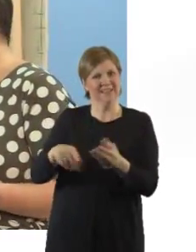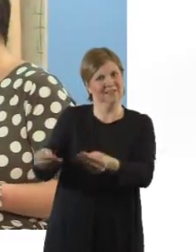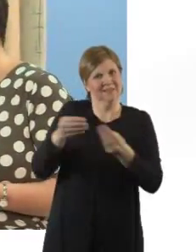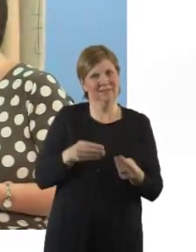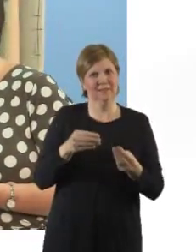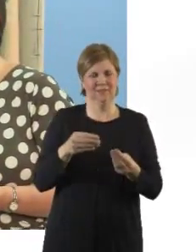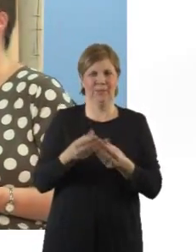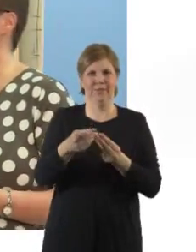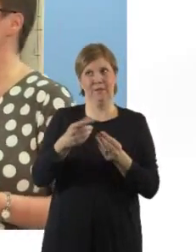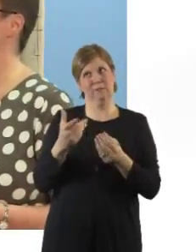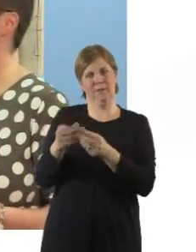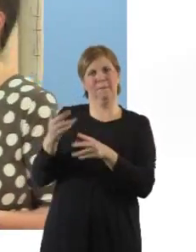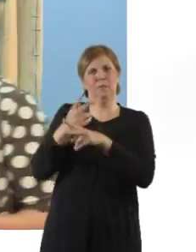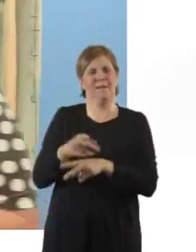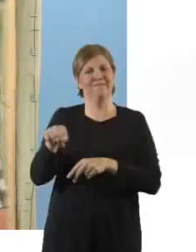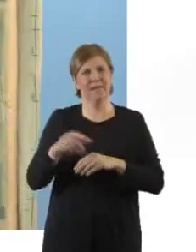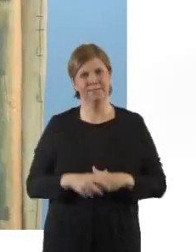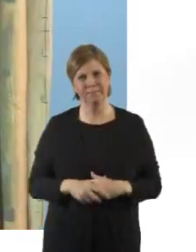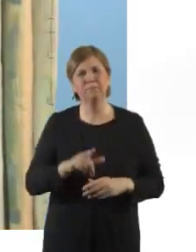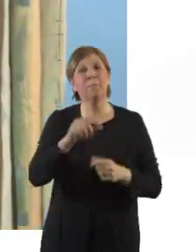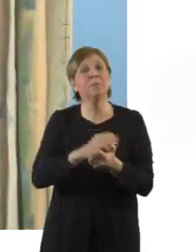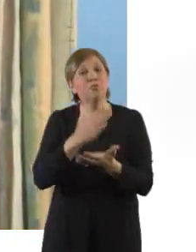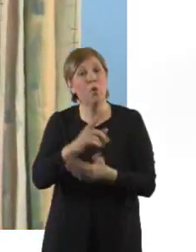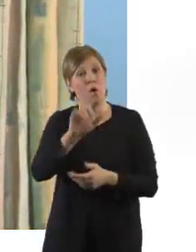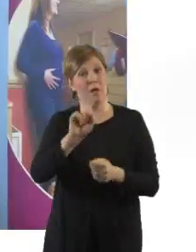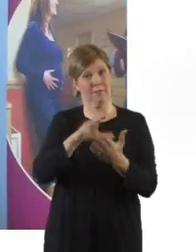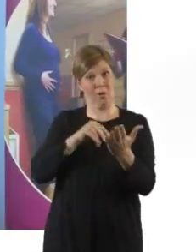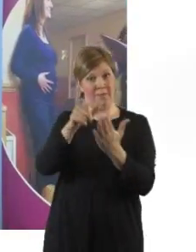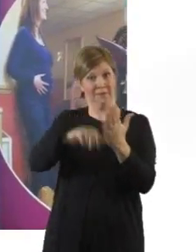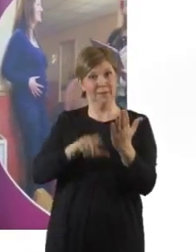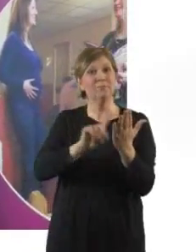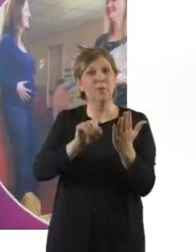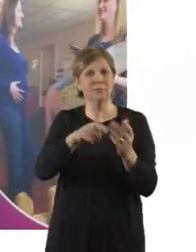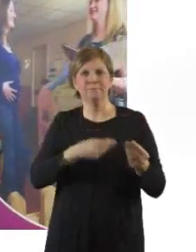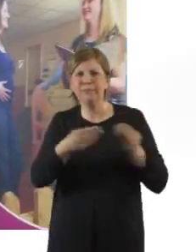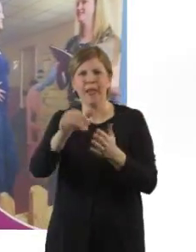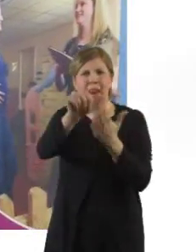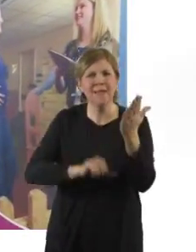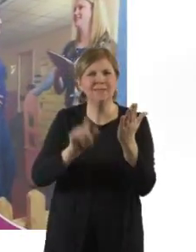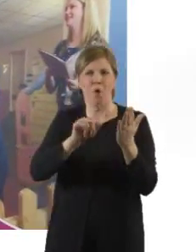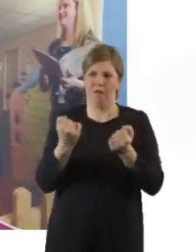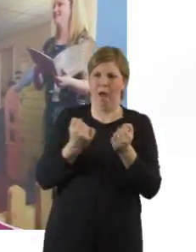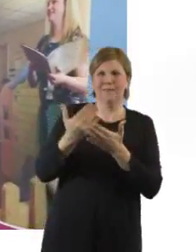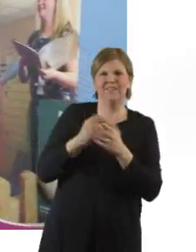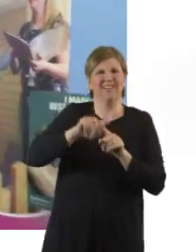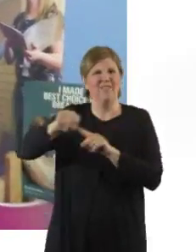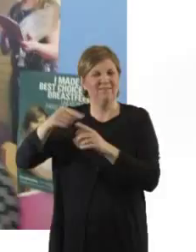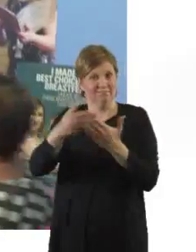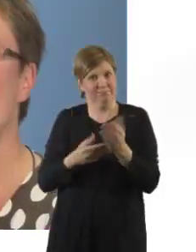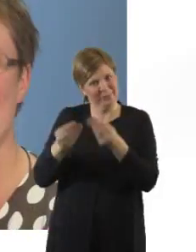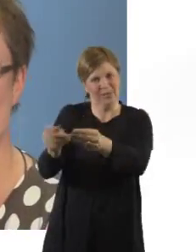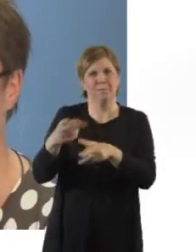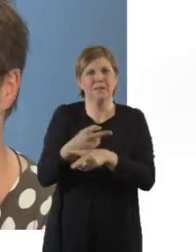leaflet and their what to bring in list from their midwife. Isn't it traditionally the birth partner's job to get the bag ready for the